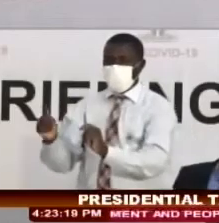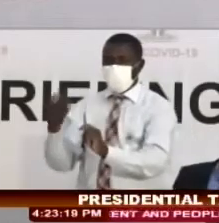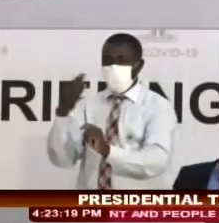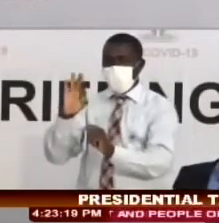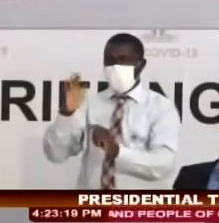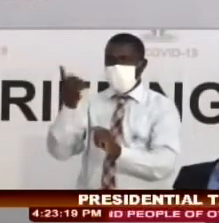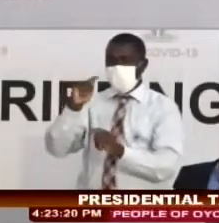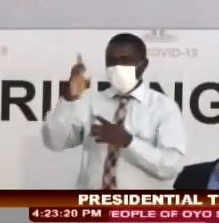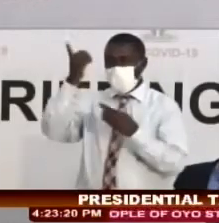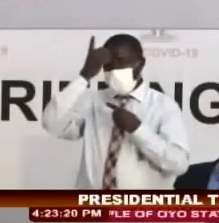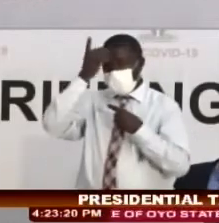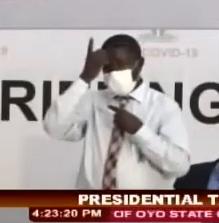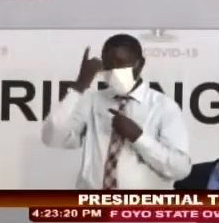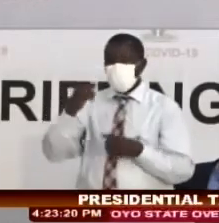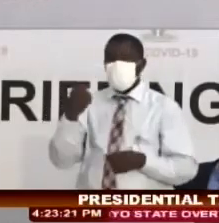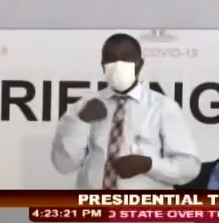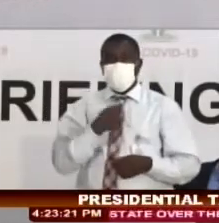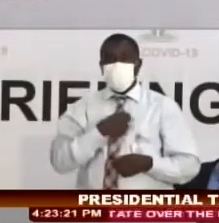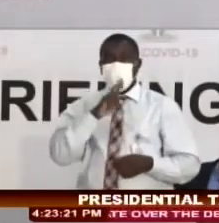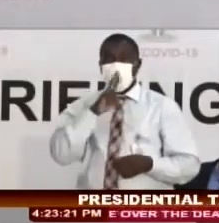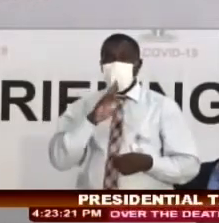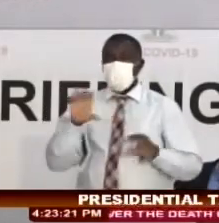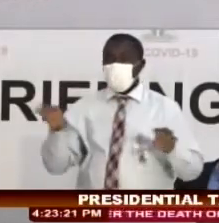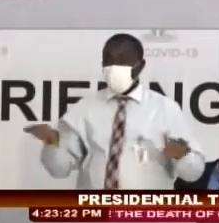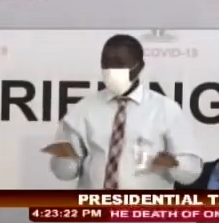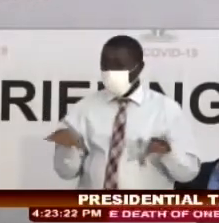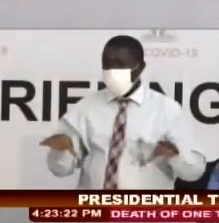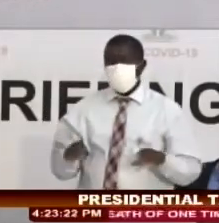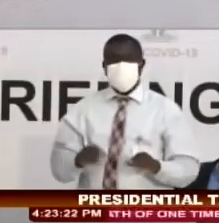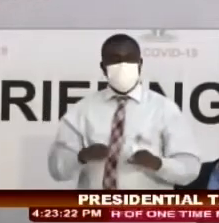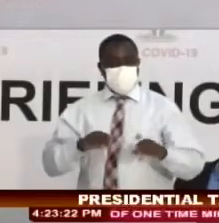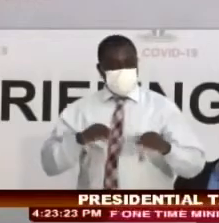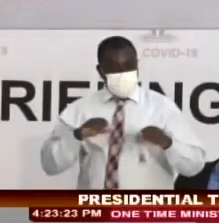we are doing active case search in communities,